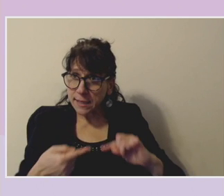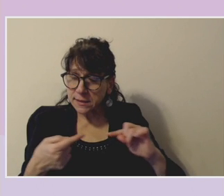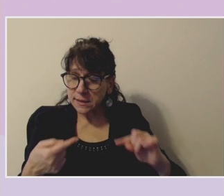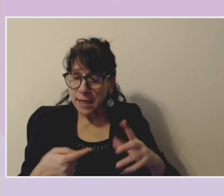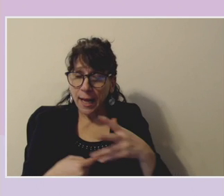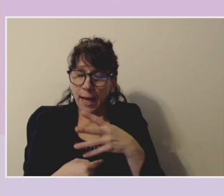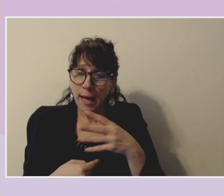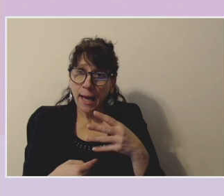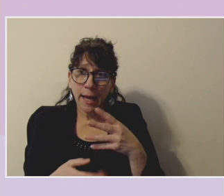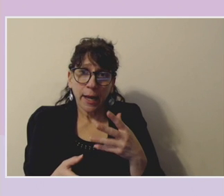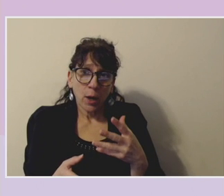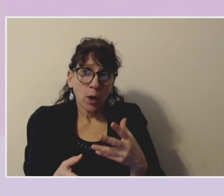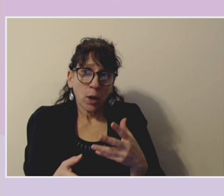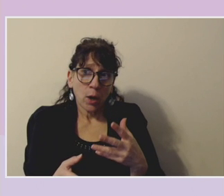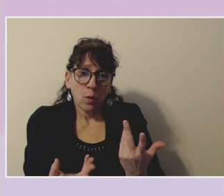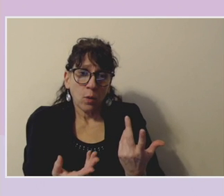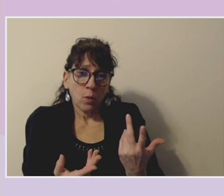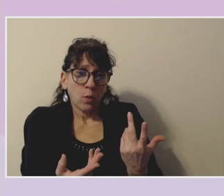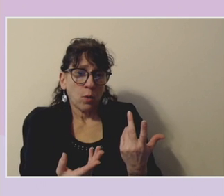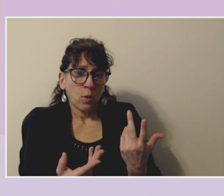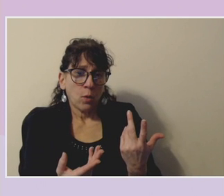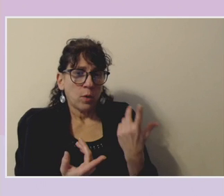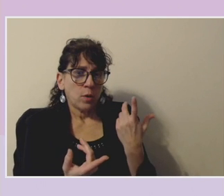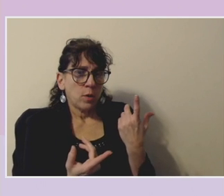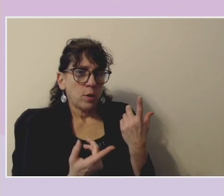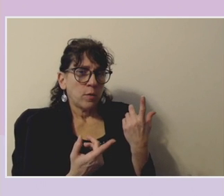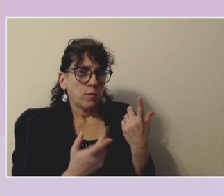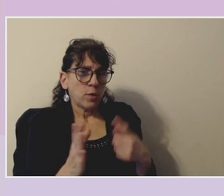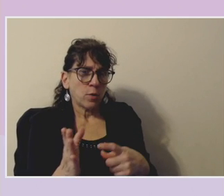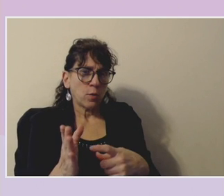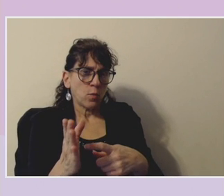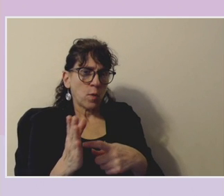And teachers referring them because they're sleeping in the classroom.